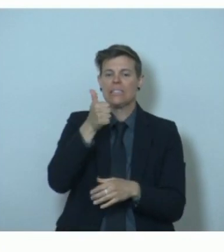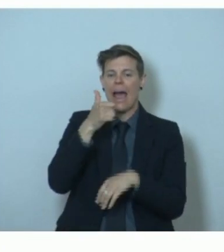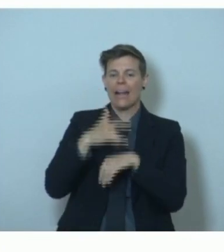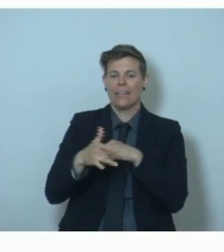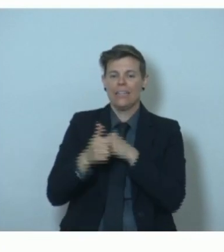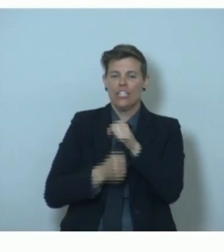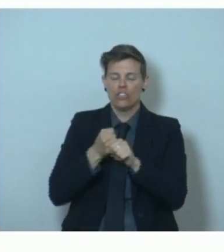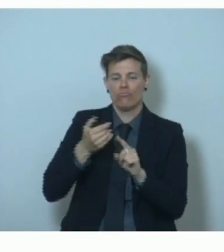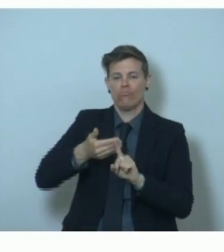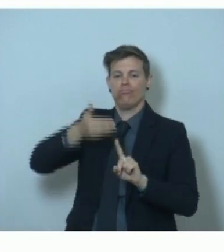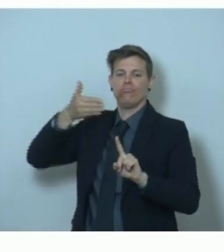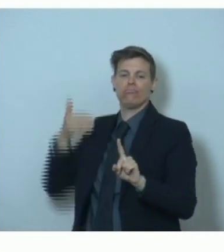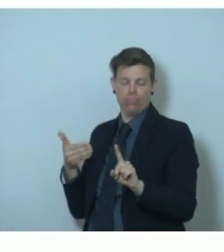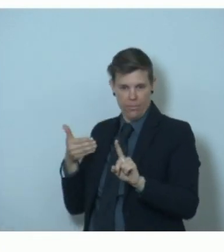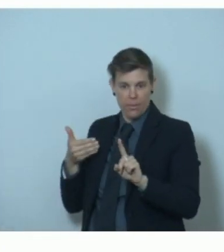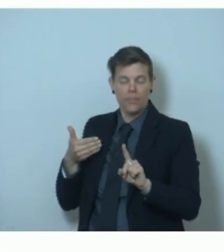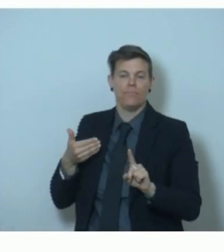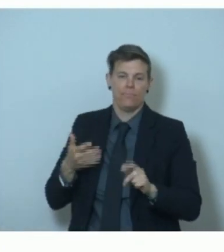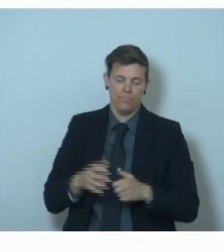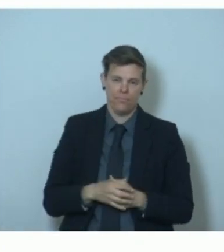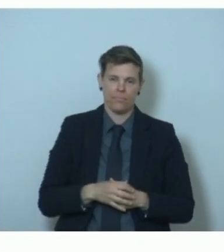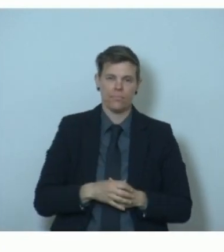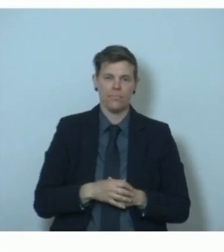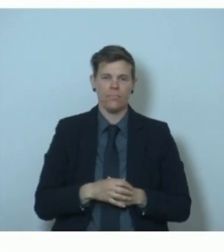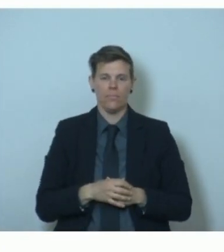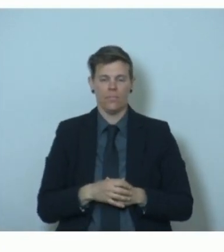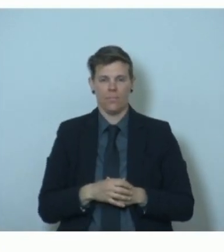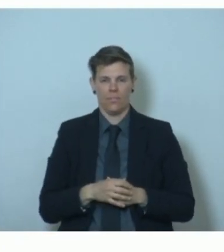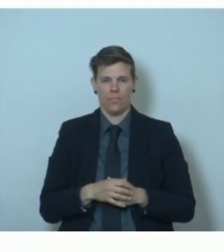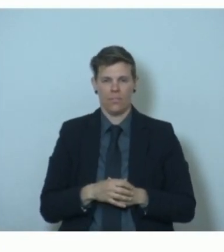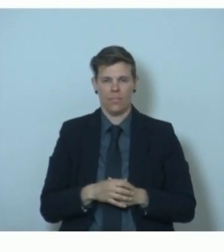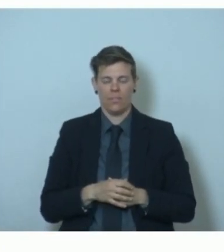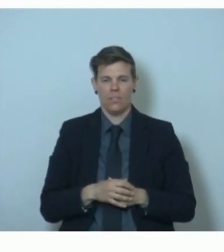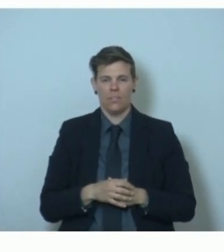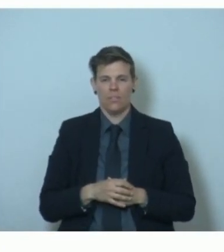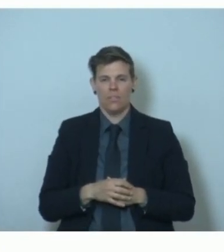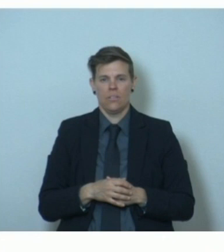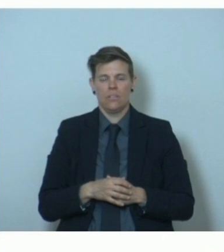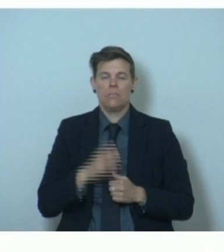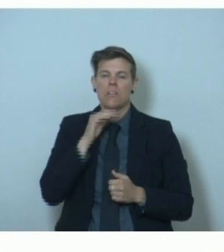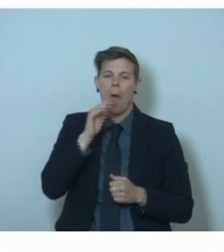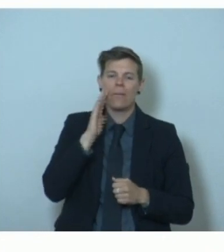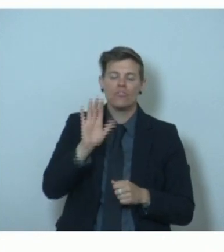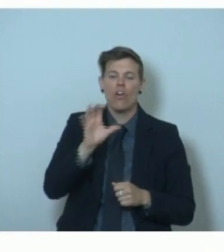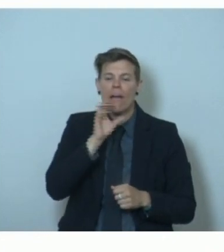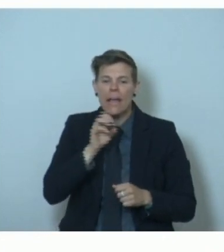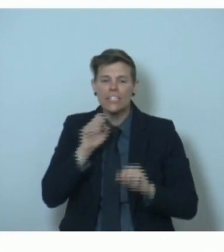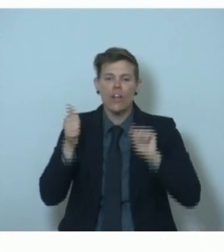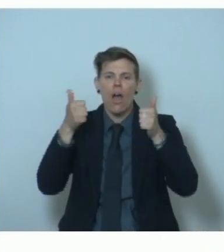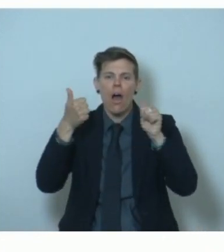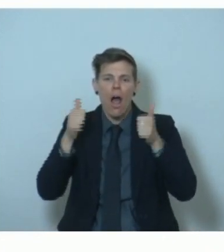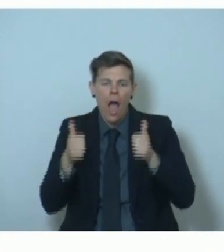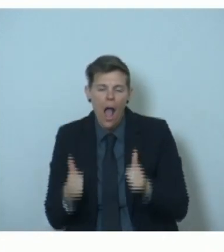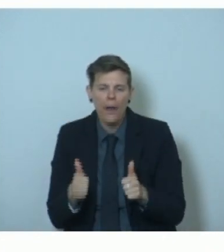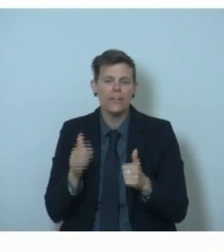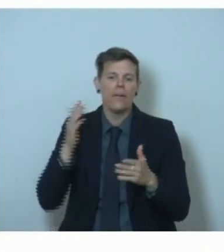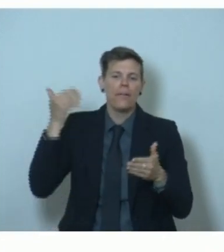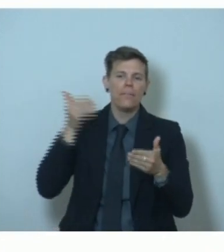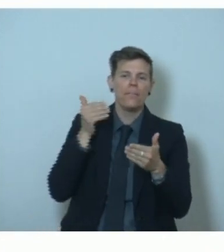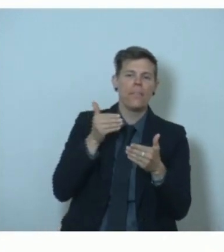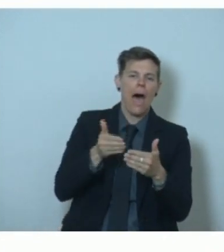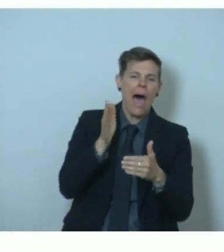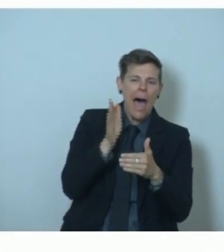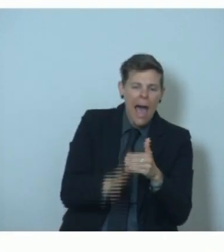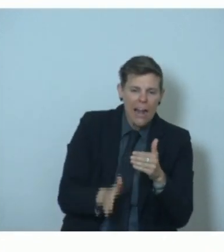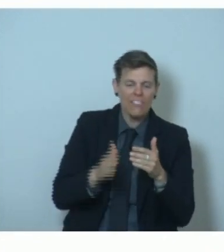last year or 6 months of life that are affected here, but it is really across the board and a 10-year average. So that's significant. I mean,